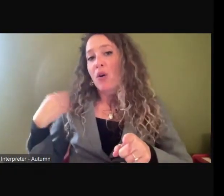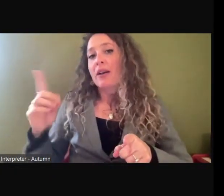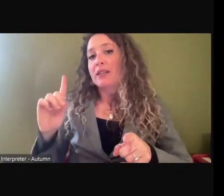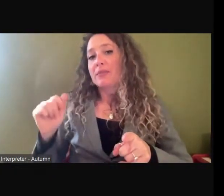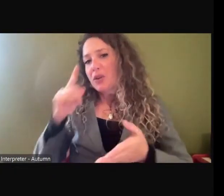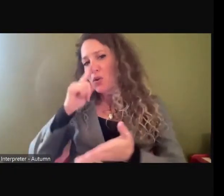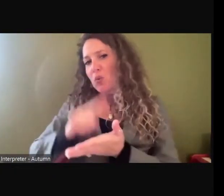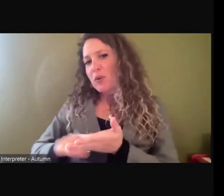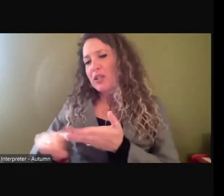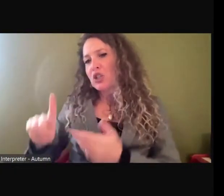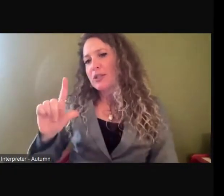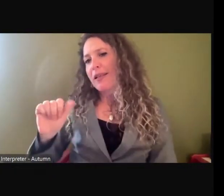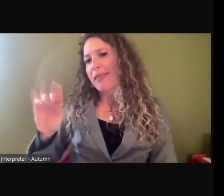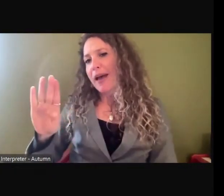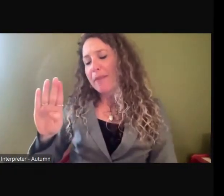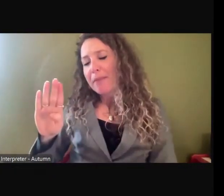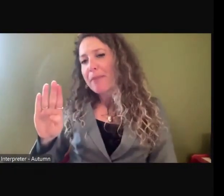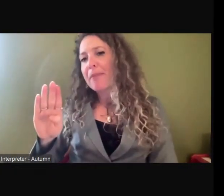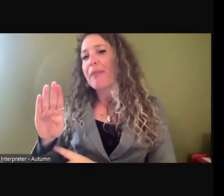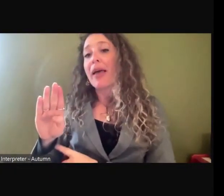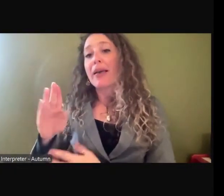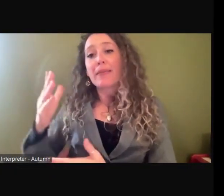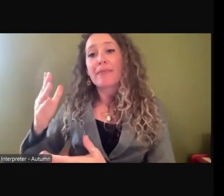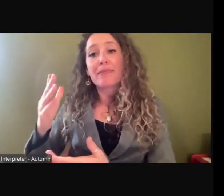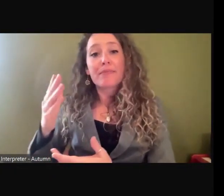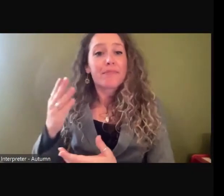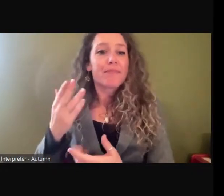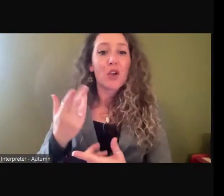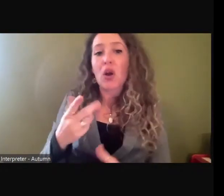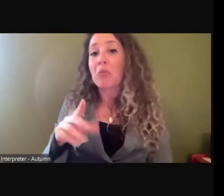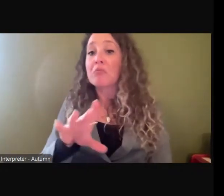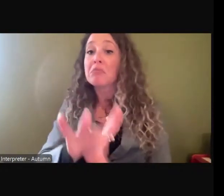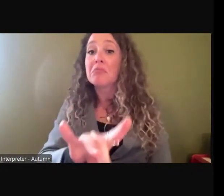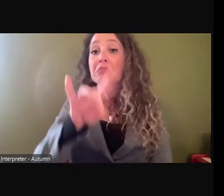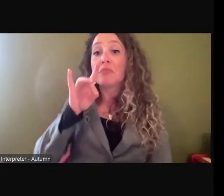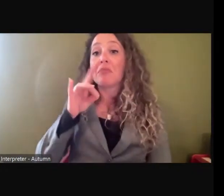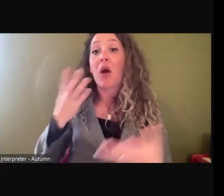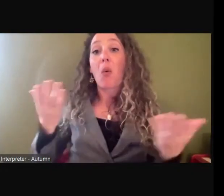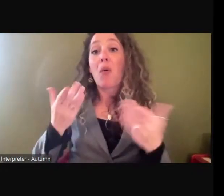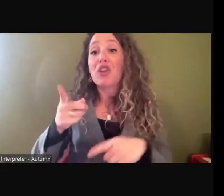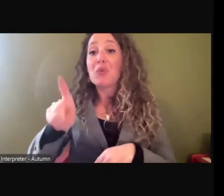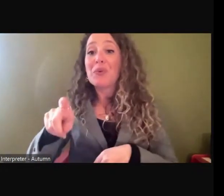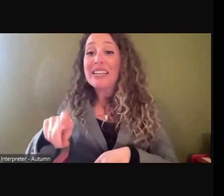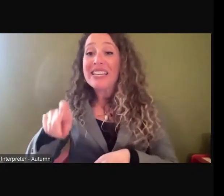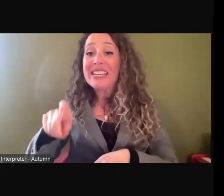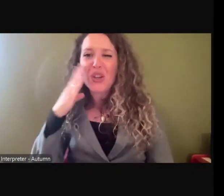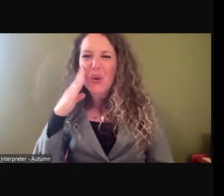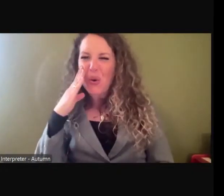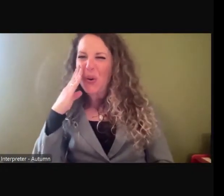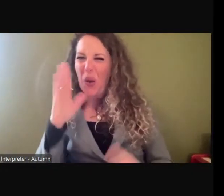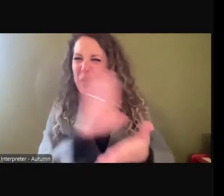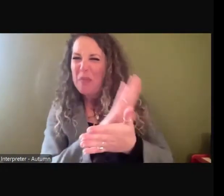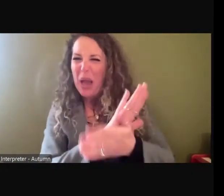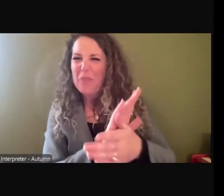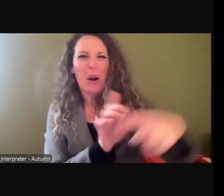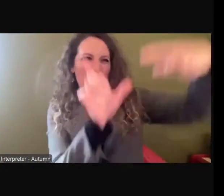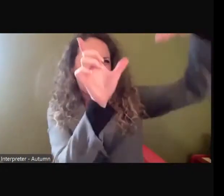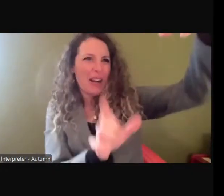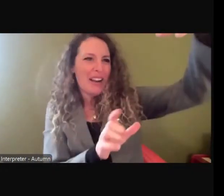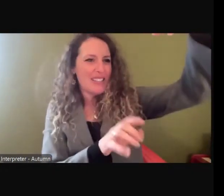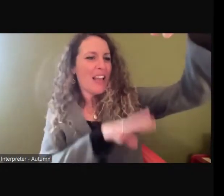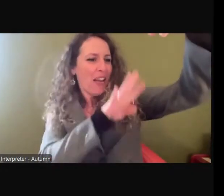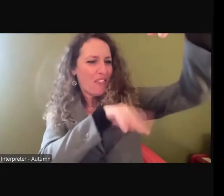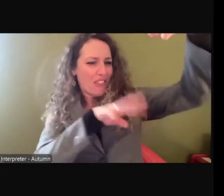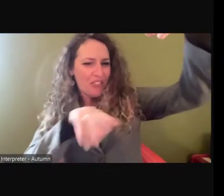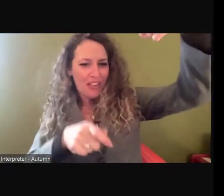on the idea of take what you need, kind of those like paper slips that sometimes you used to see outside of grocery stores tacked on the bulletin board,